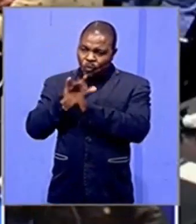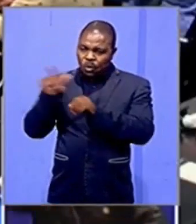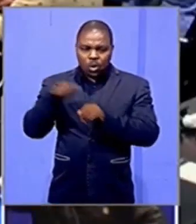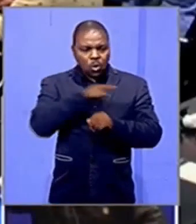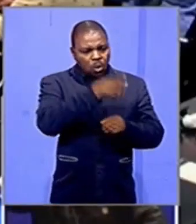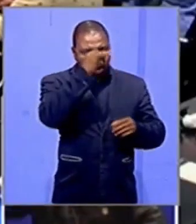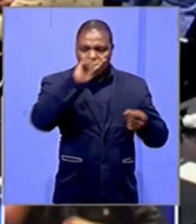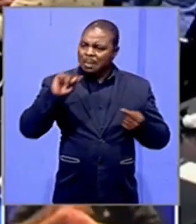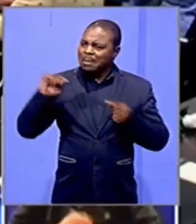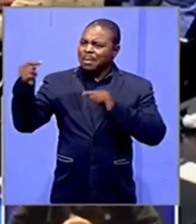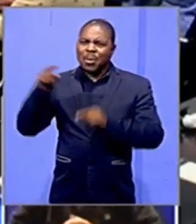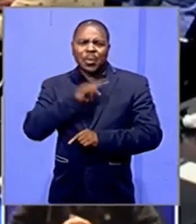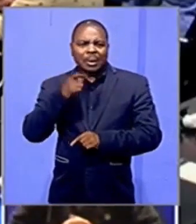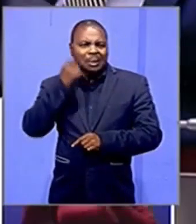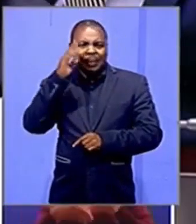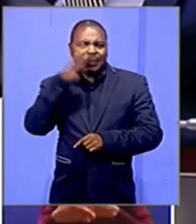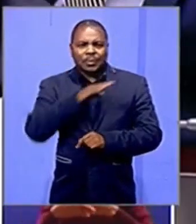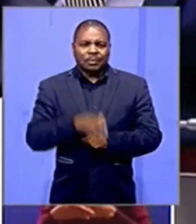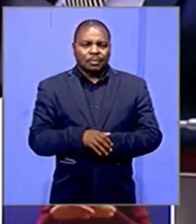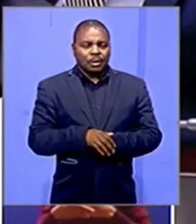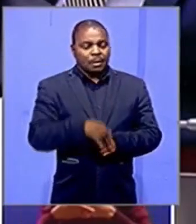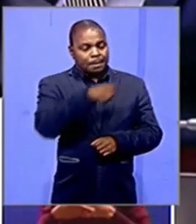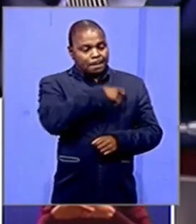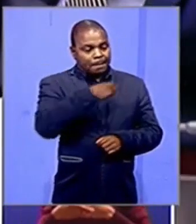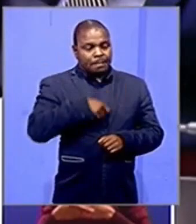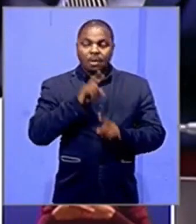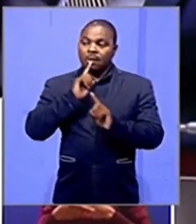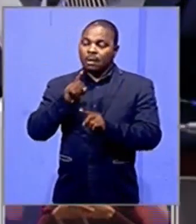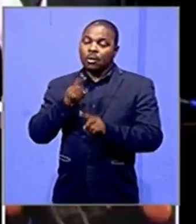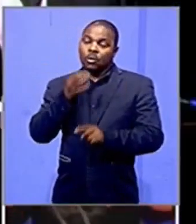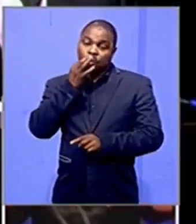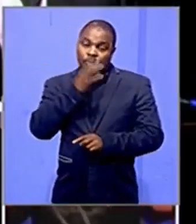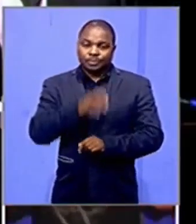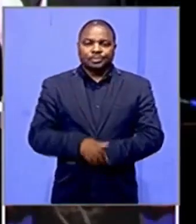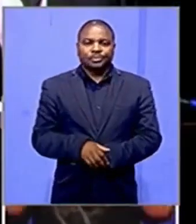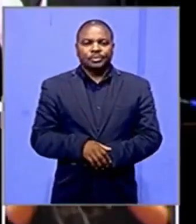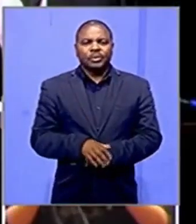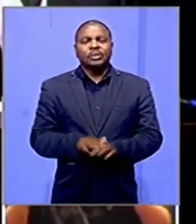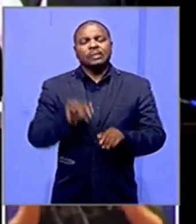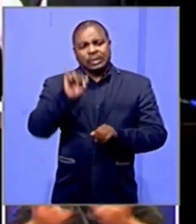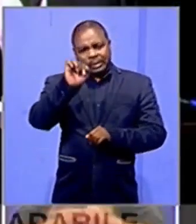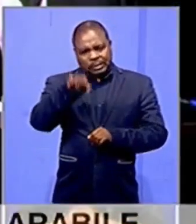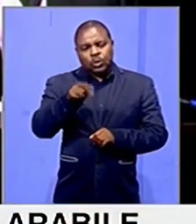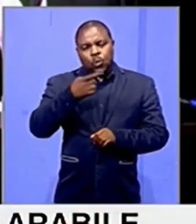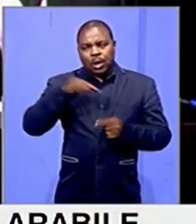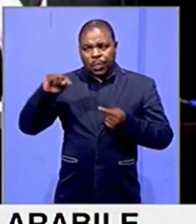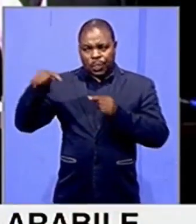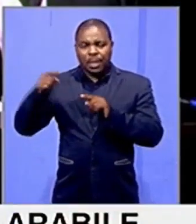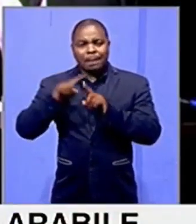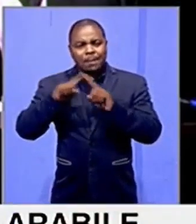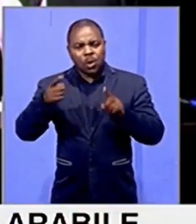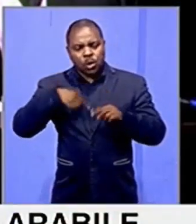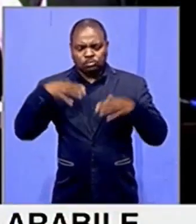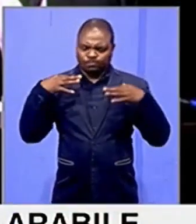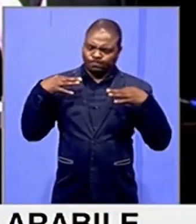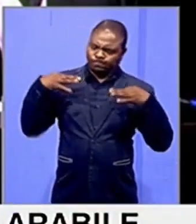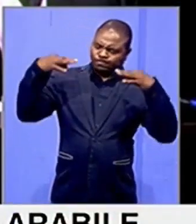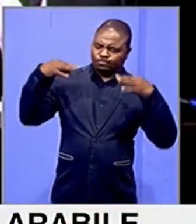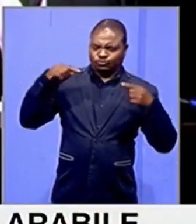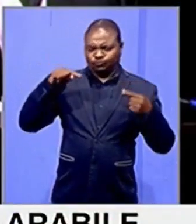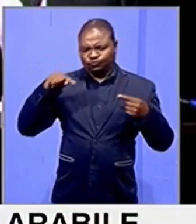o sireleditse maikemisetso a mmuso ka tsela ena. And by the way, it is not being done in an arrogant